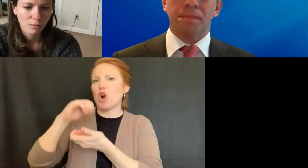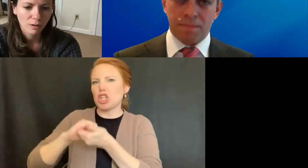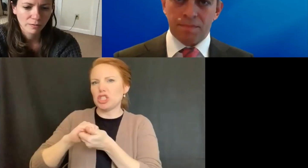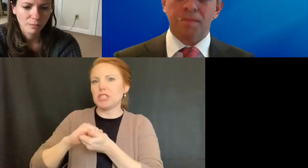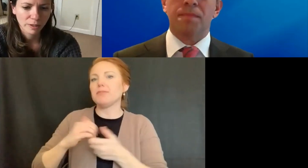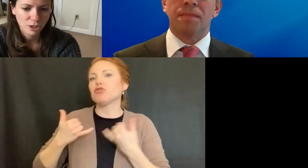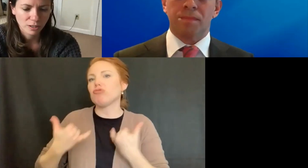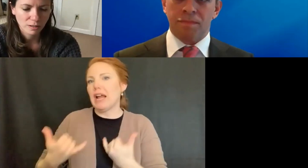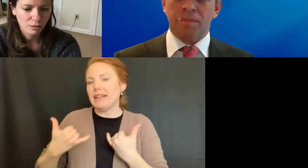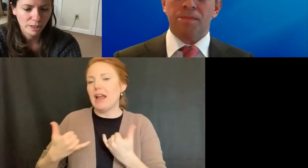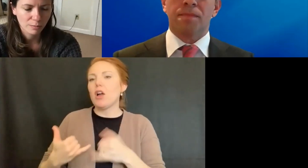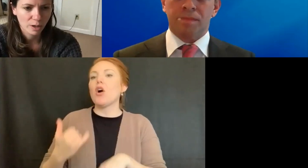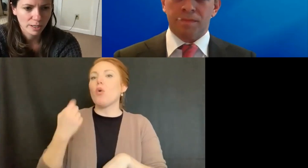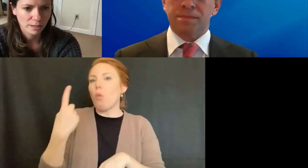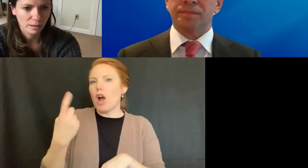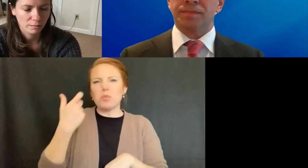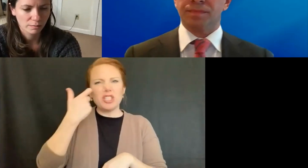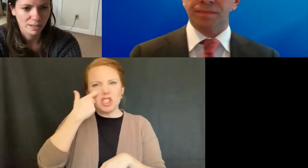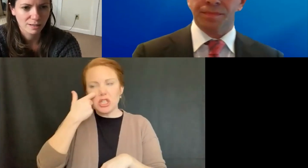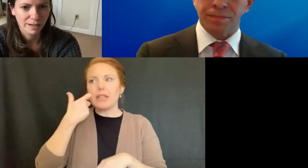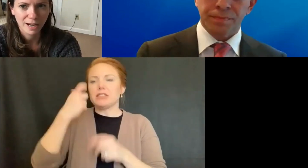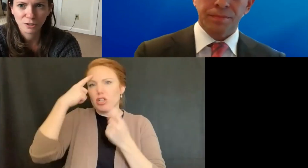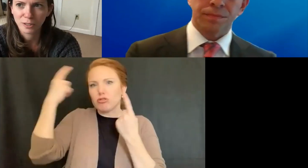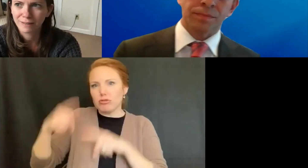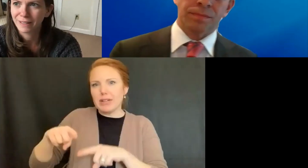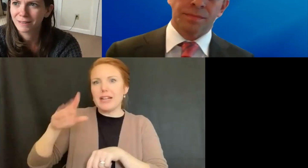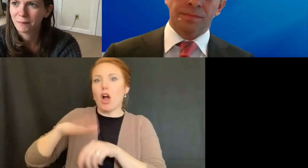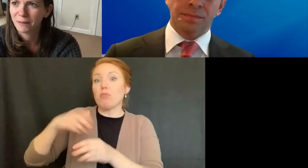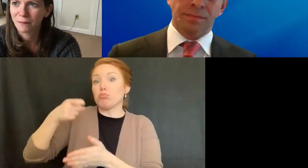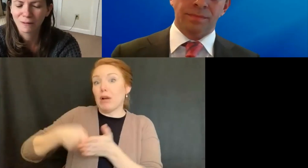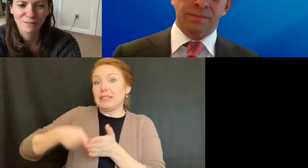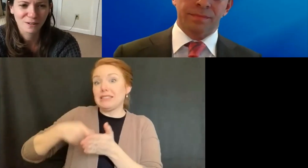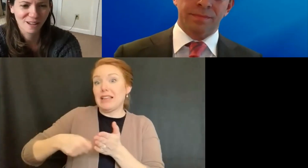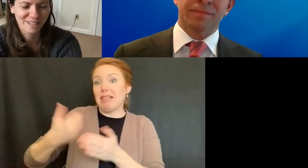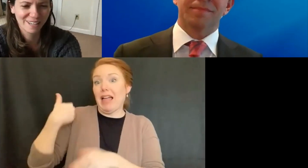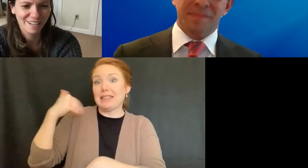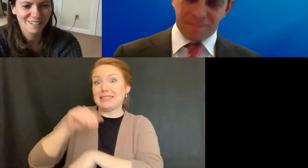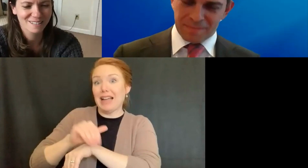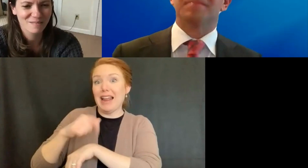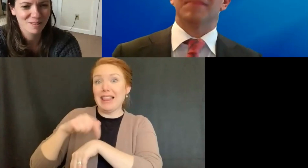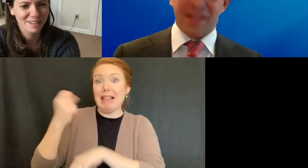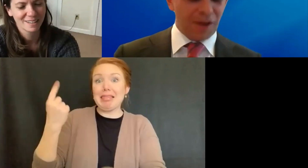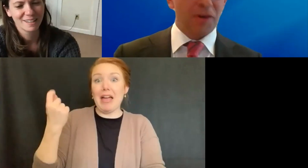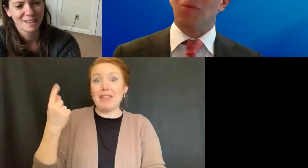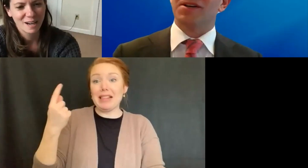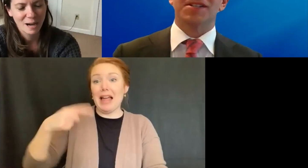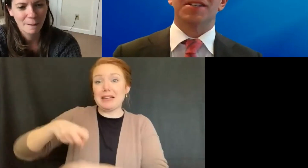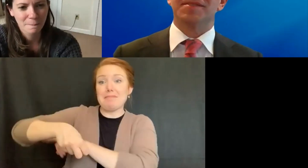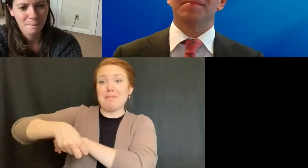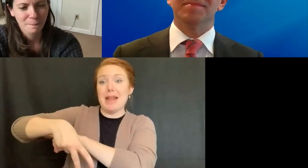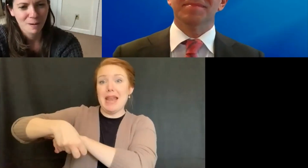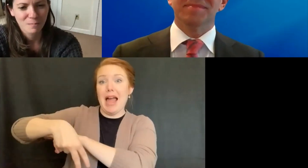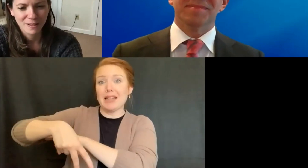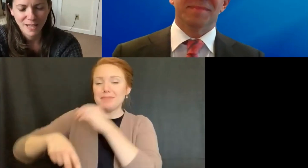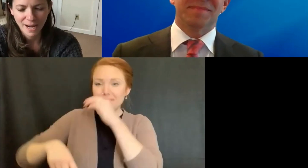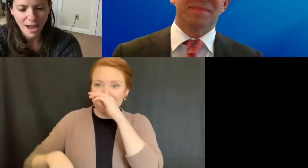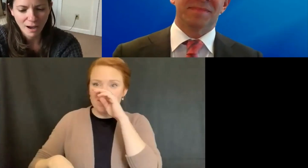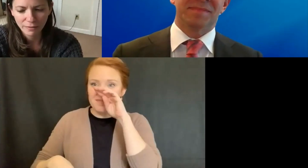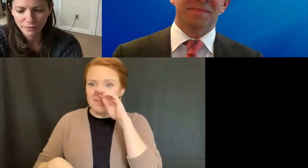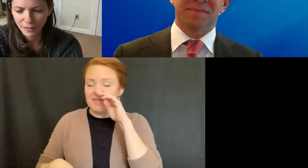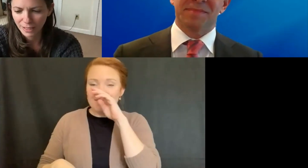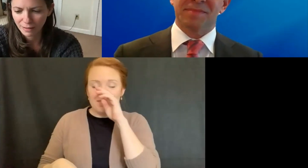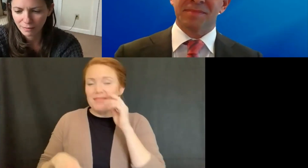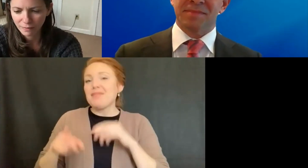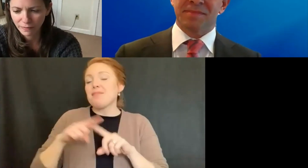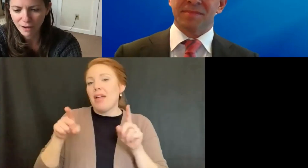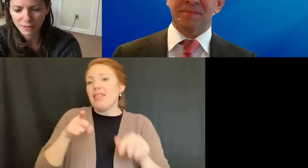Yep. One of them, we just agreed on pricing last night, actually at 11 o'clock at night or something. How it works. But they